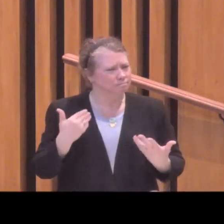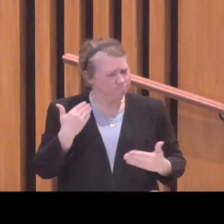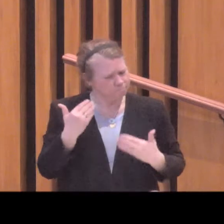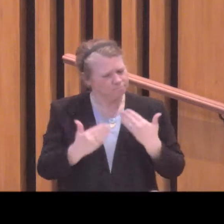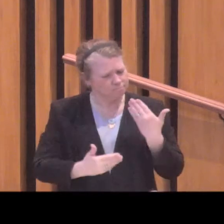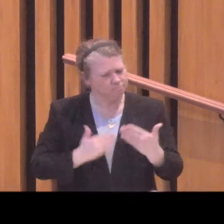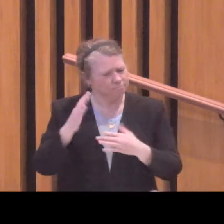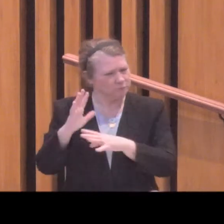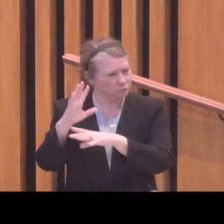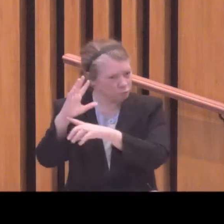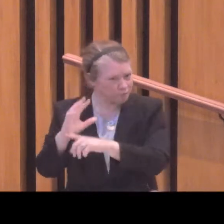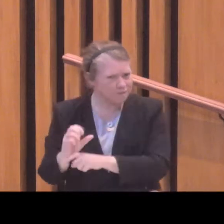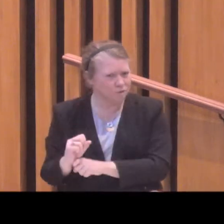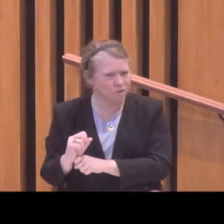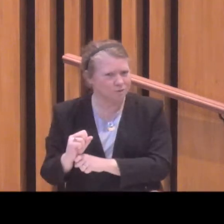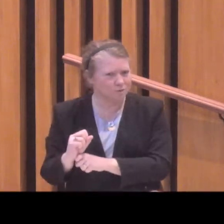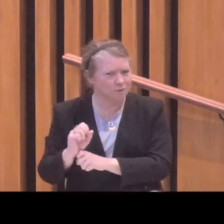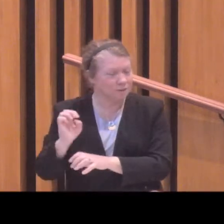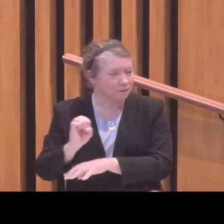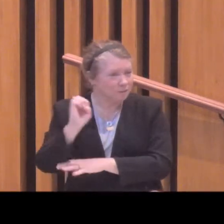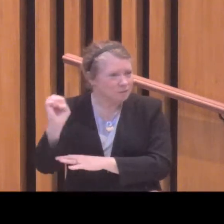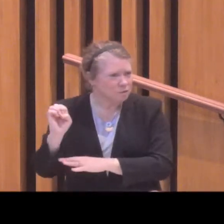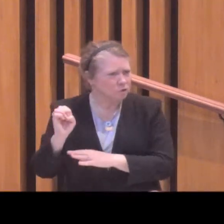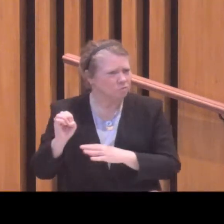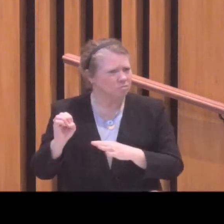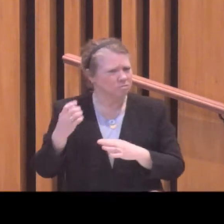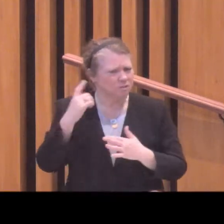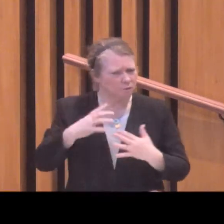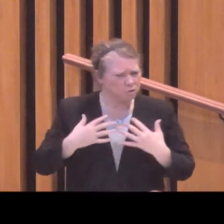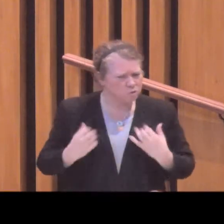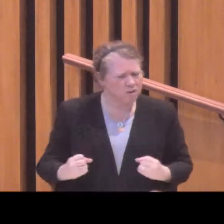we are strengthening our heart, our soul,